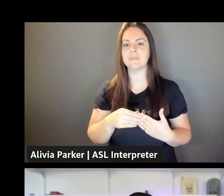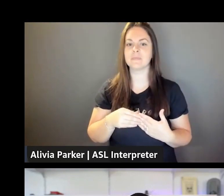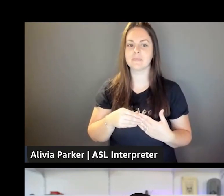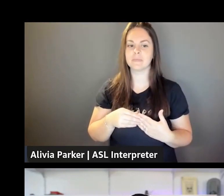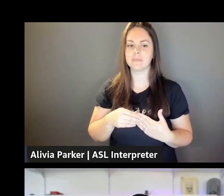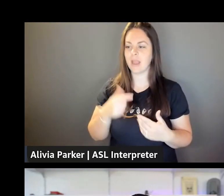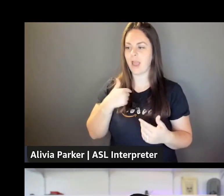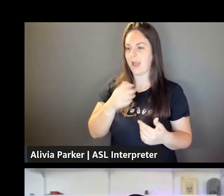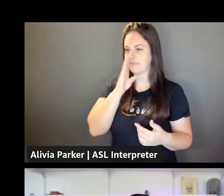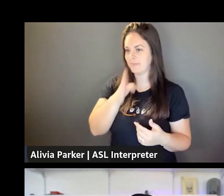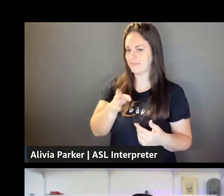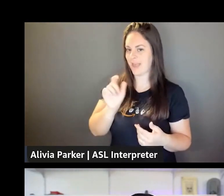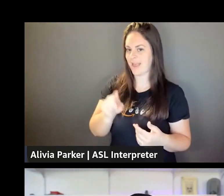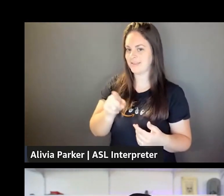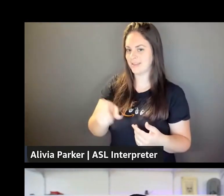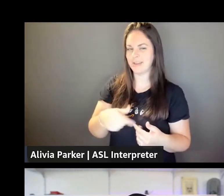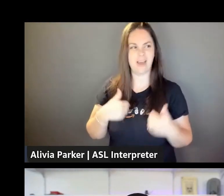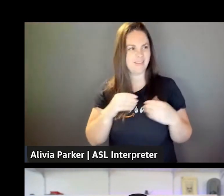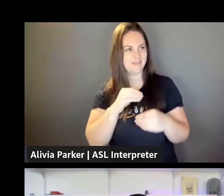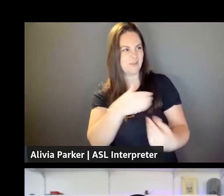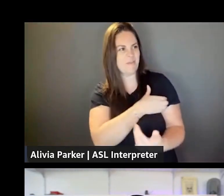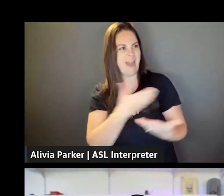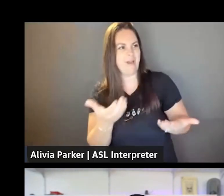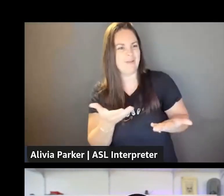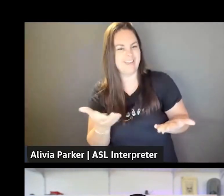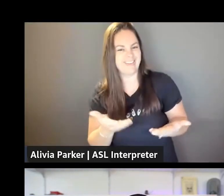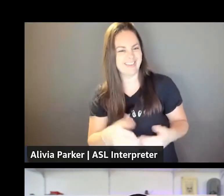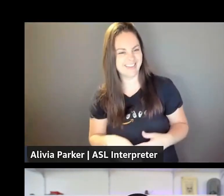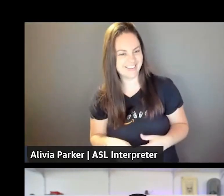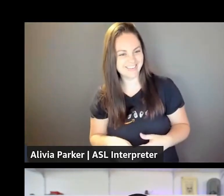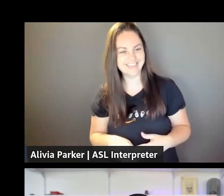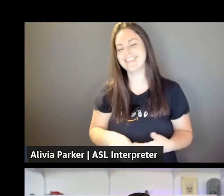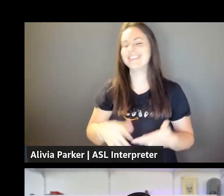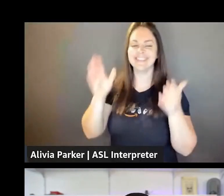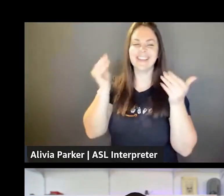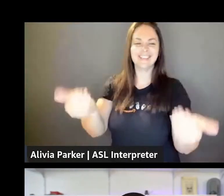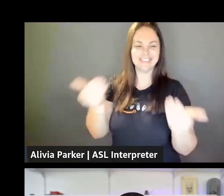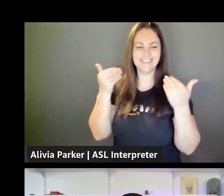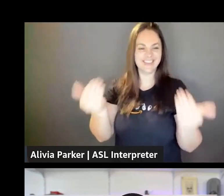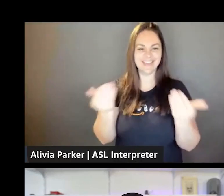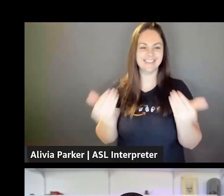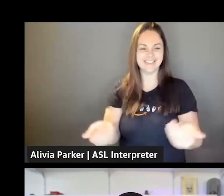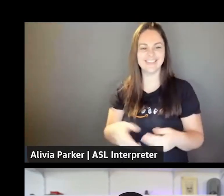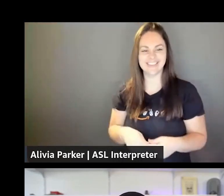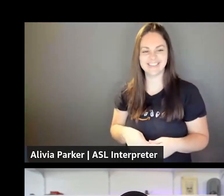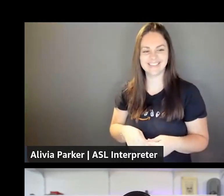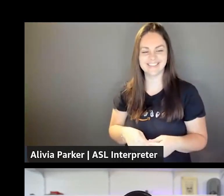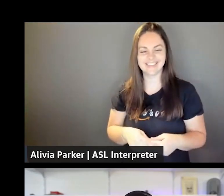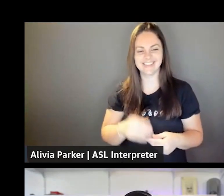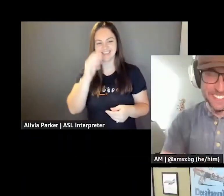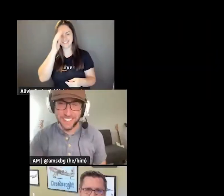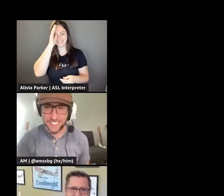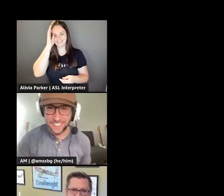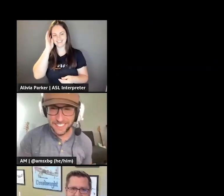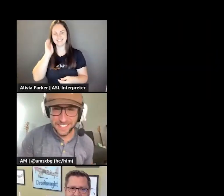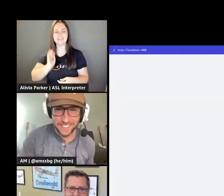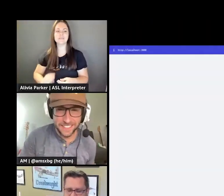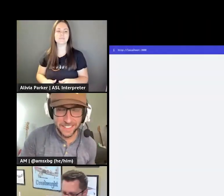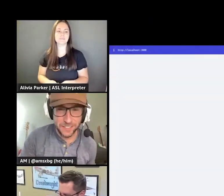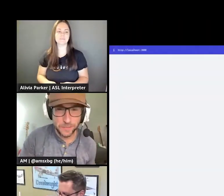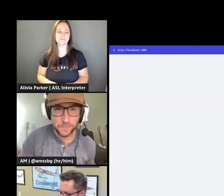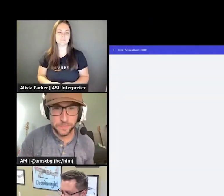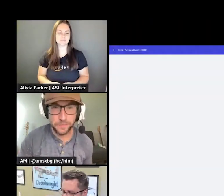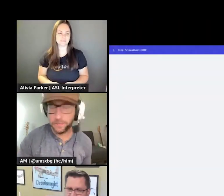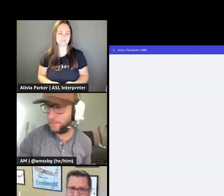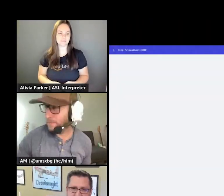Me? I've got no power here. Let's go. Let's do it. Sounds great. Perfect. Let's go ahead and get my screen